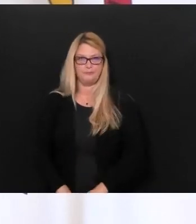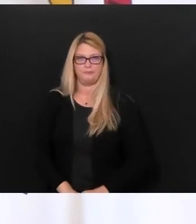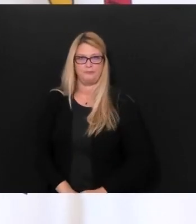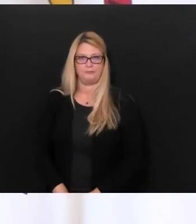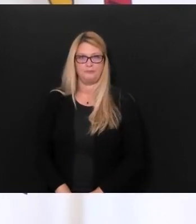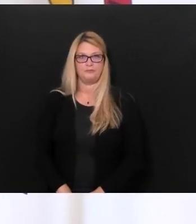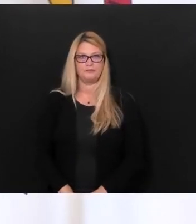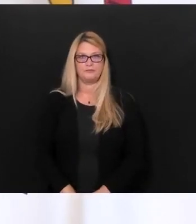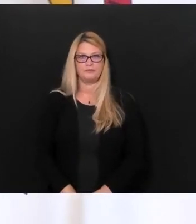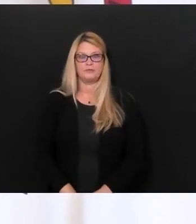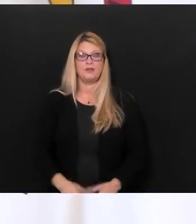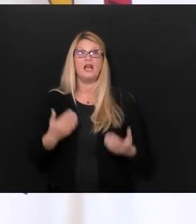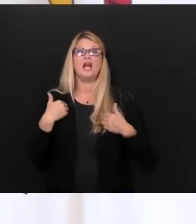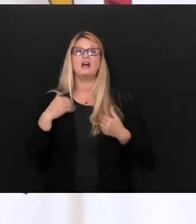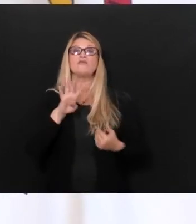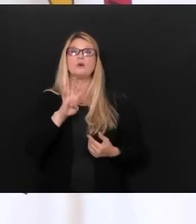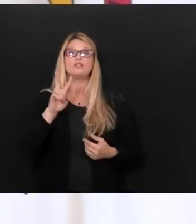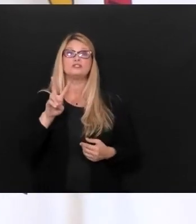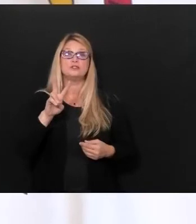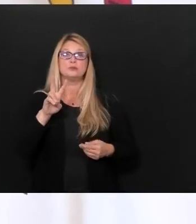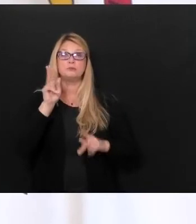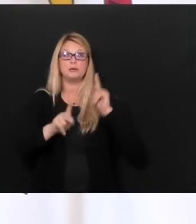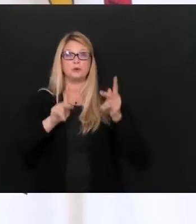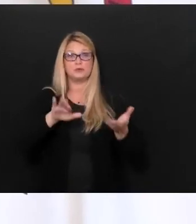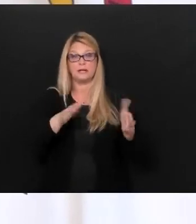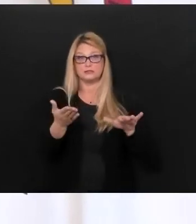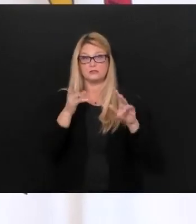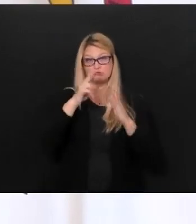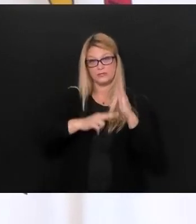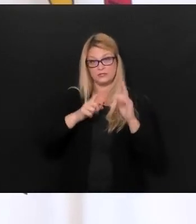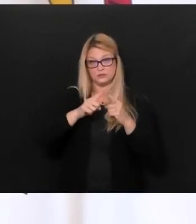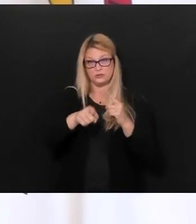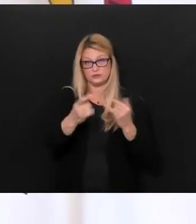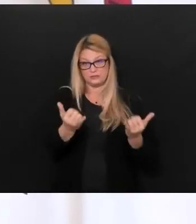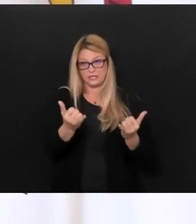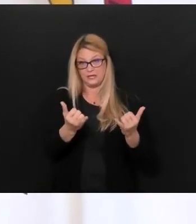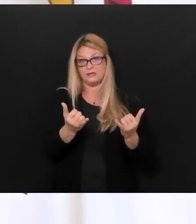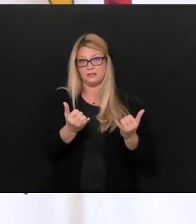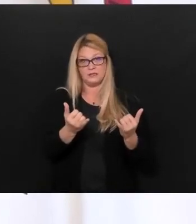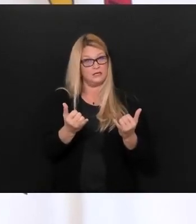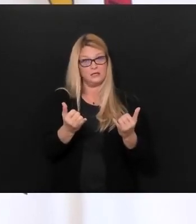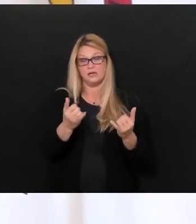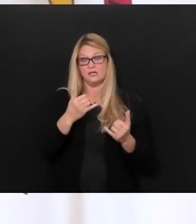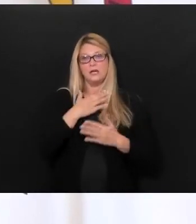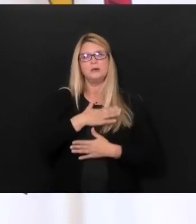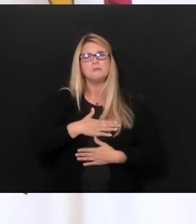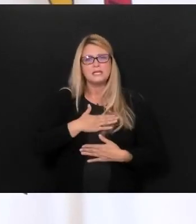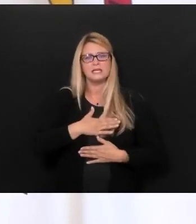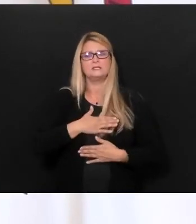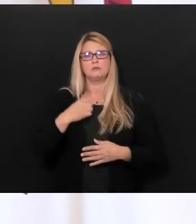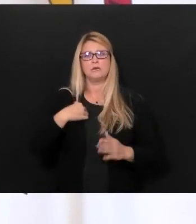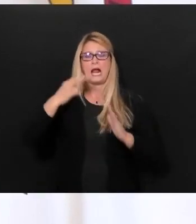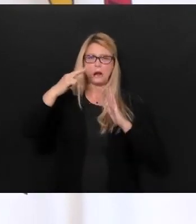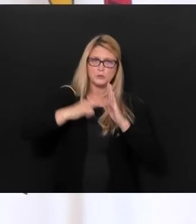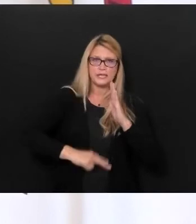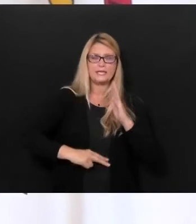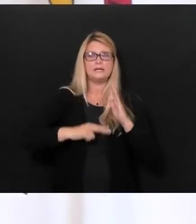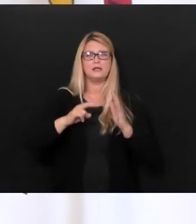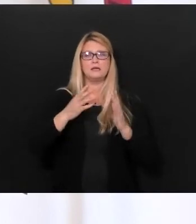I got 42 people to read to you, and I'll go as quickly as I can, but at the same time, please, every single one I read,